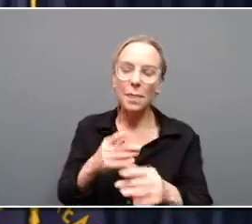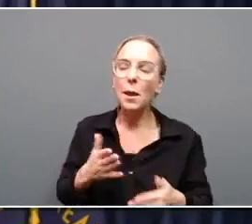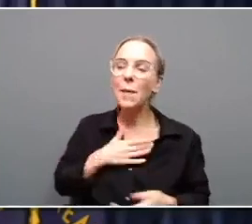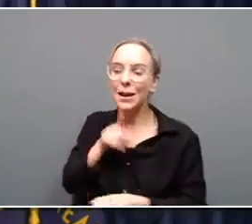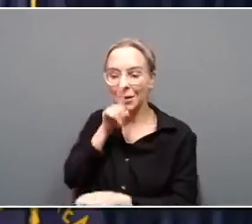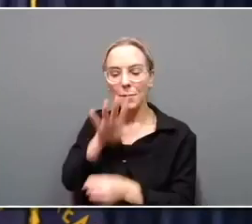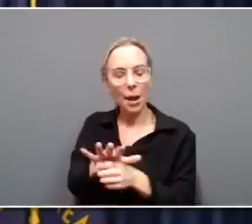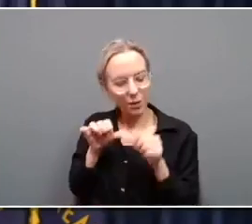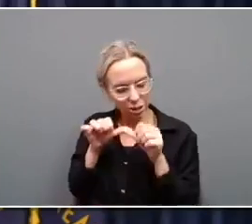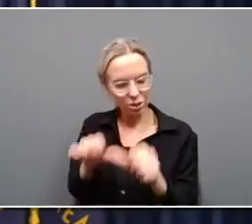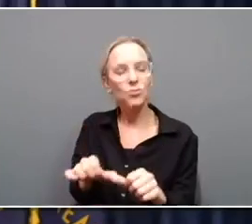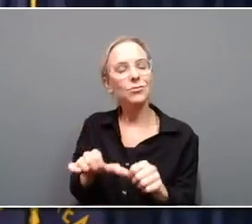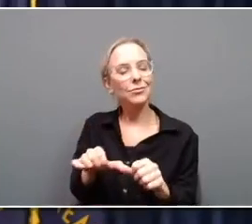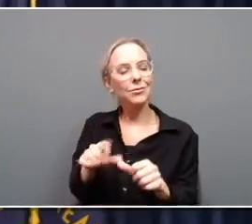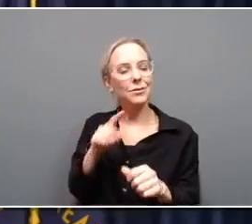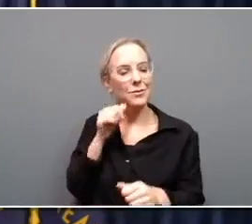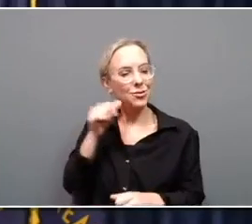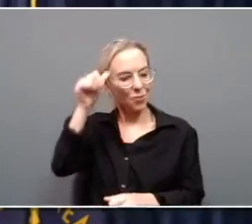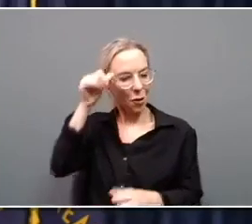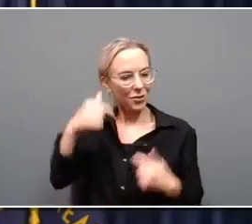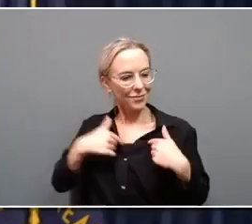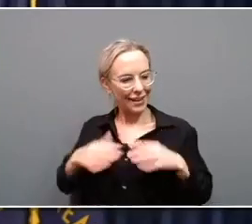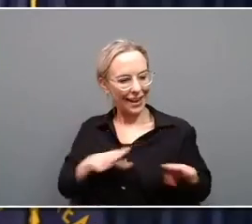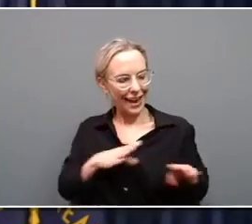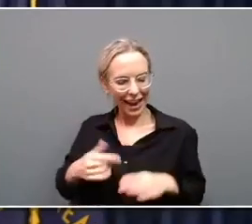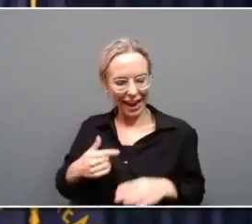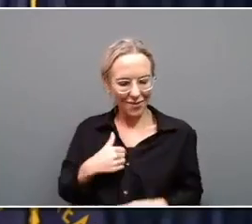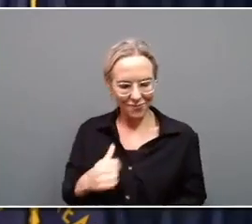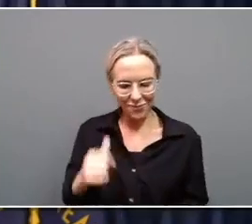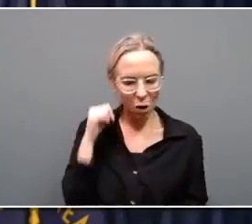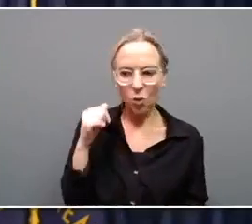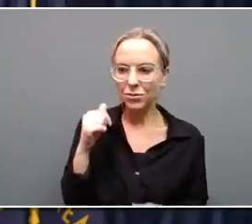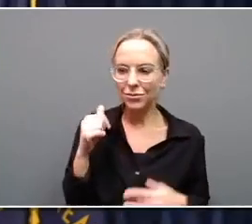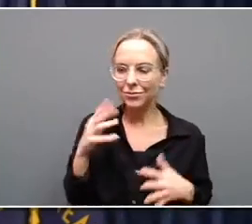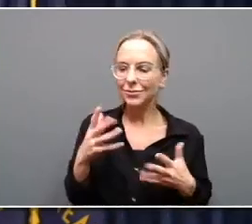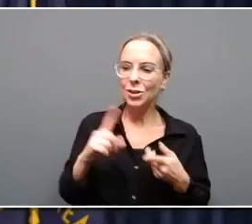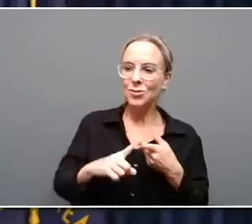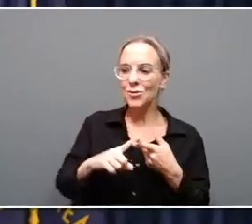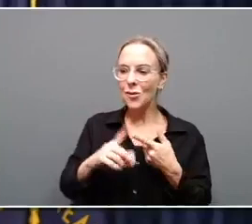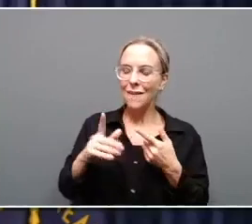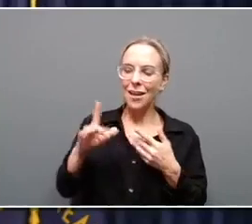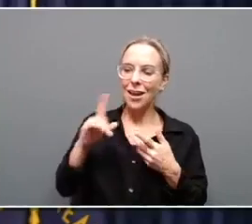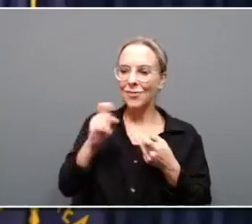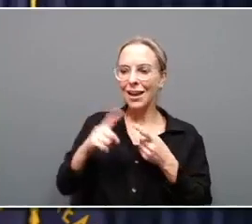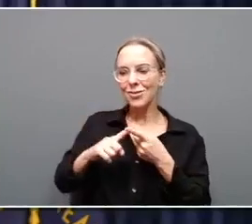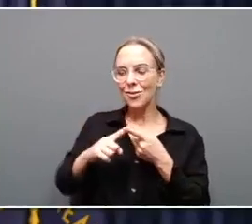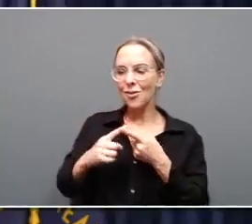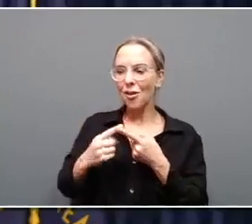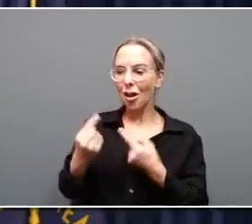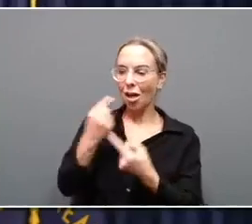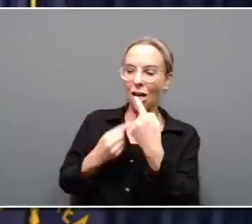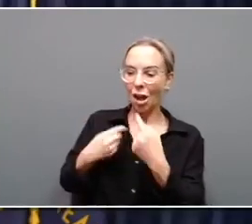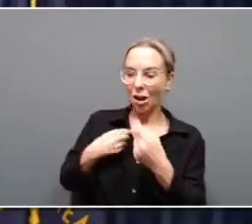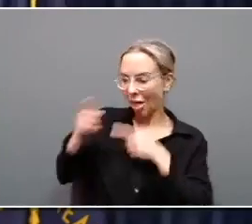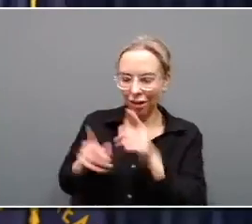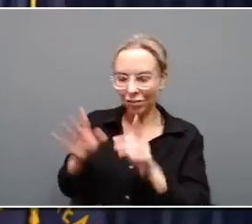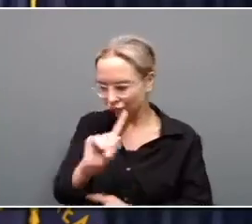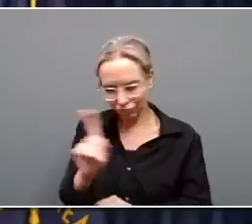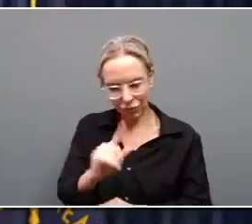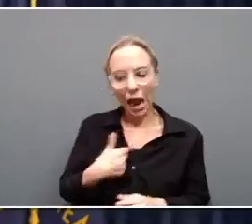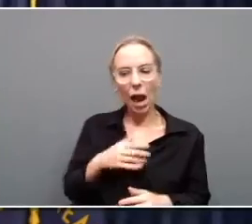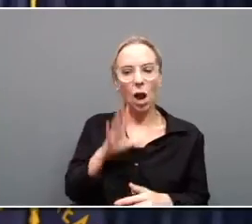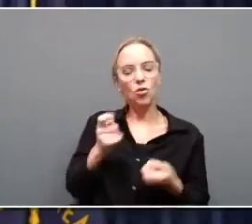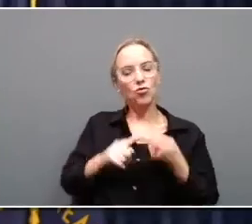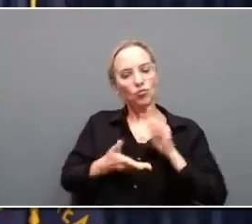to be an adult. I'm not going to take the bait. I'm going to continue to try to operate in a way that